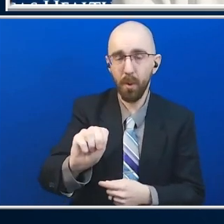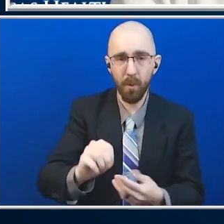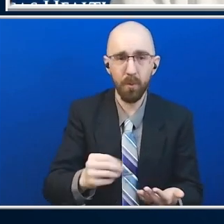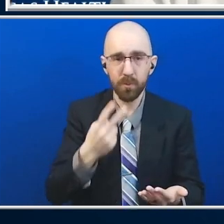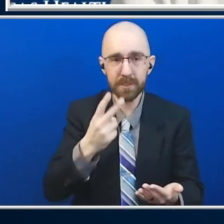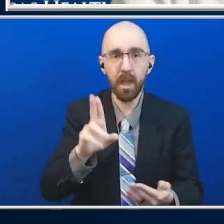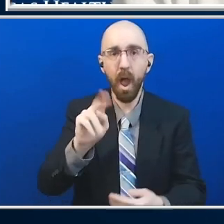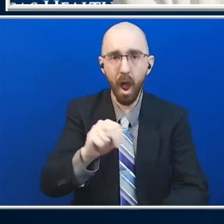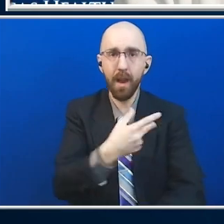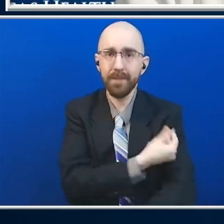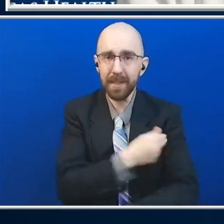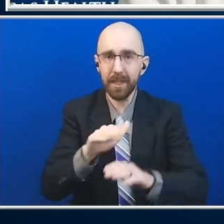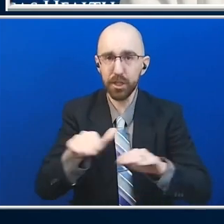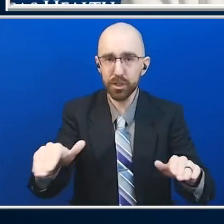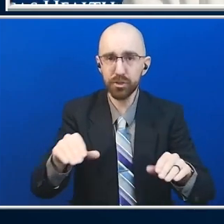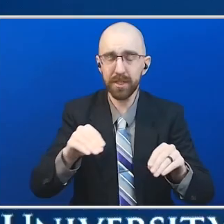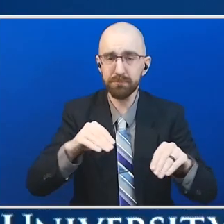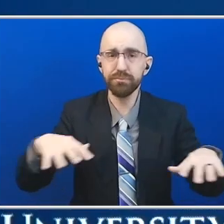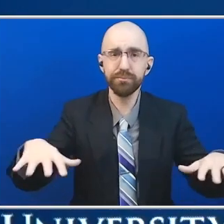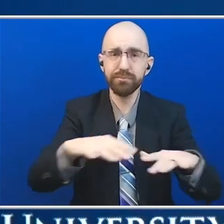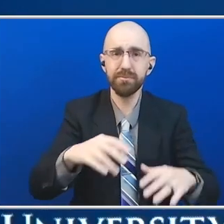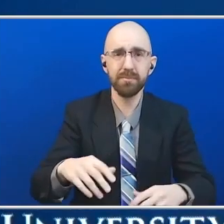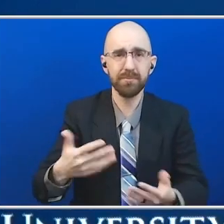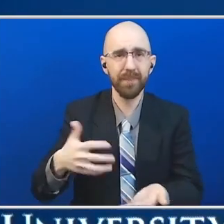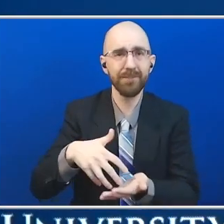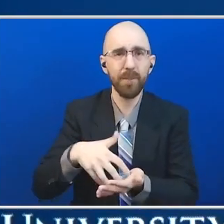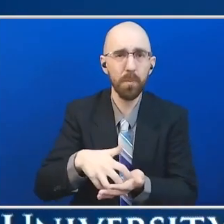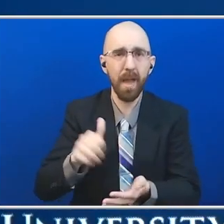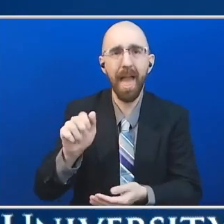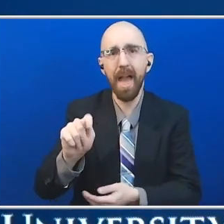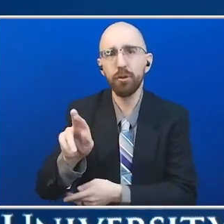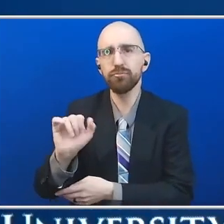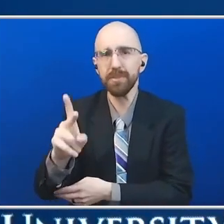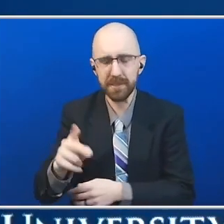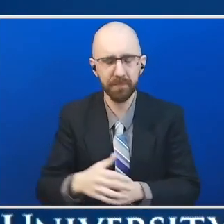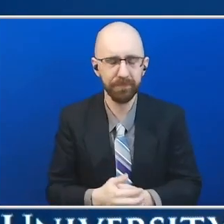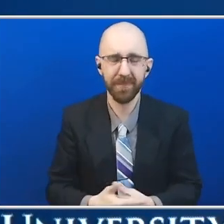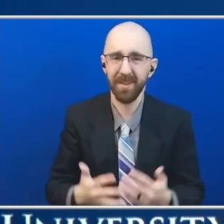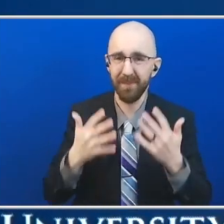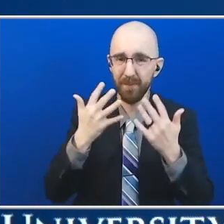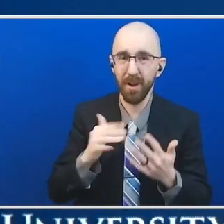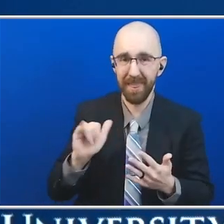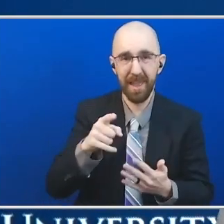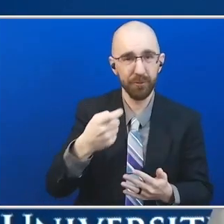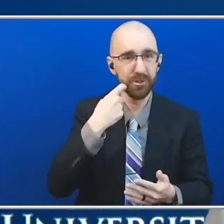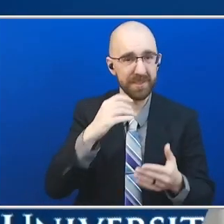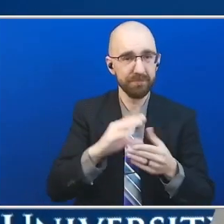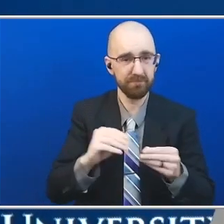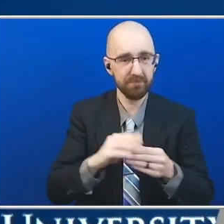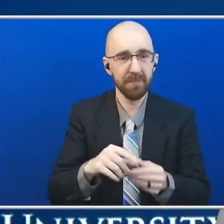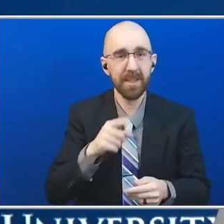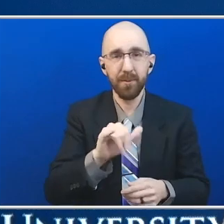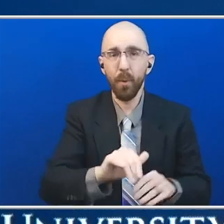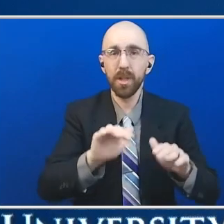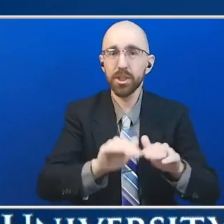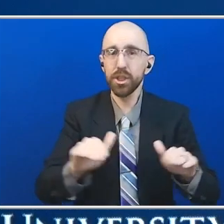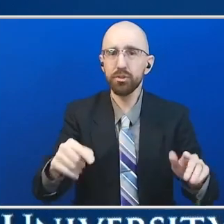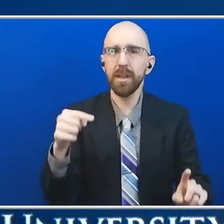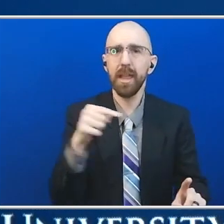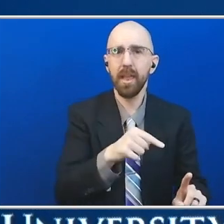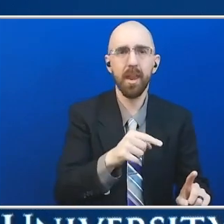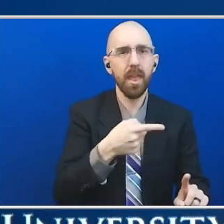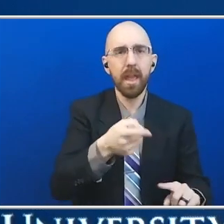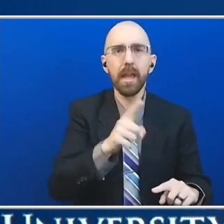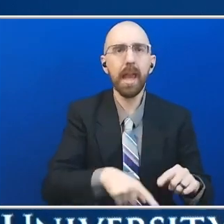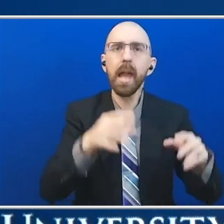children who are vulnerable. Yes, and I would say too that unfortunately, just like you said, it is those children who are unable to make those decisions